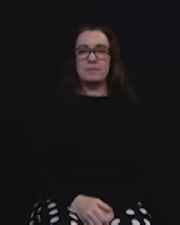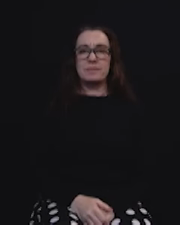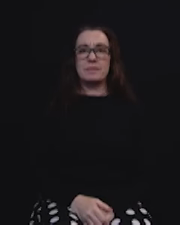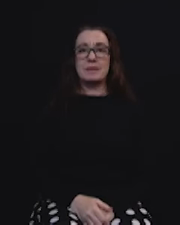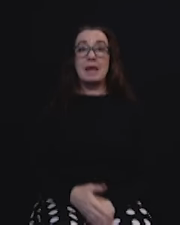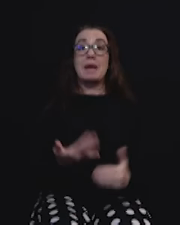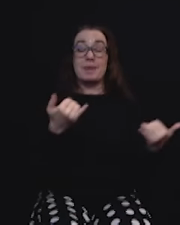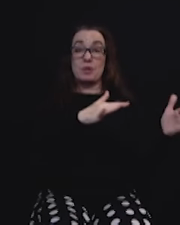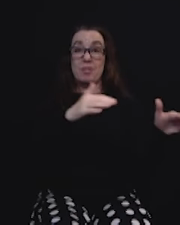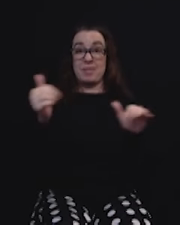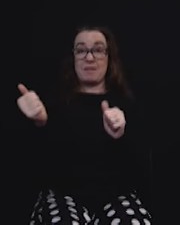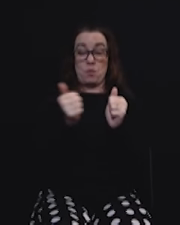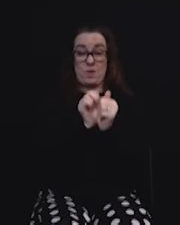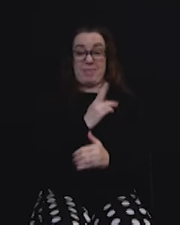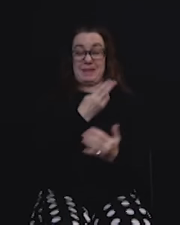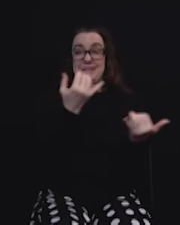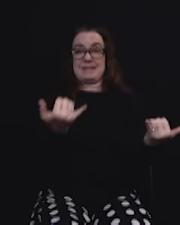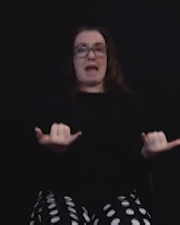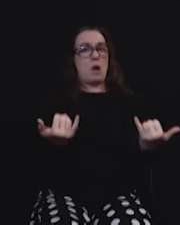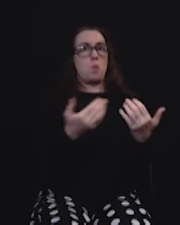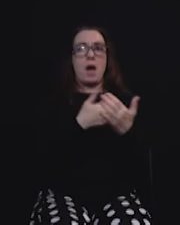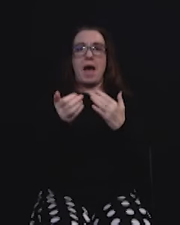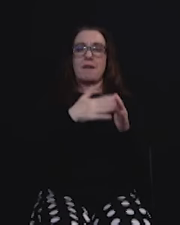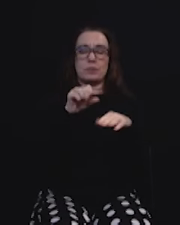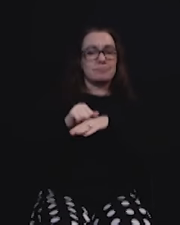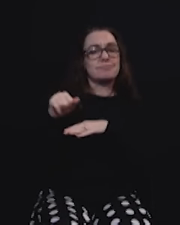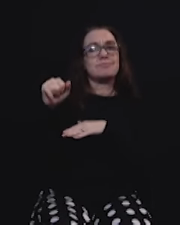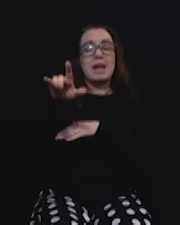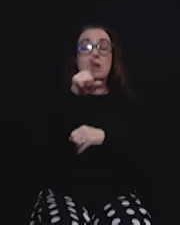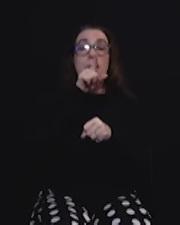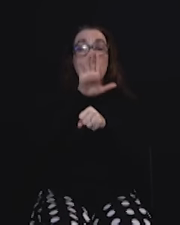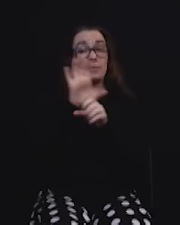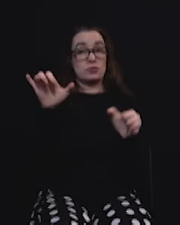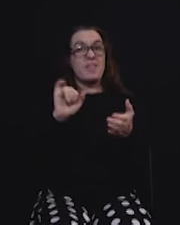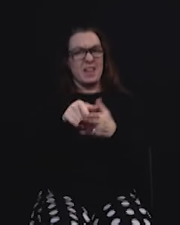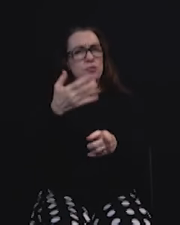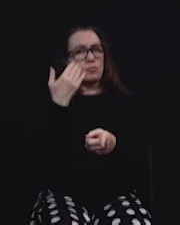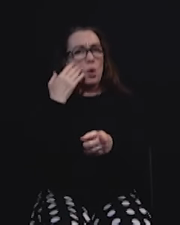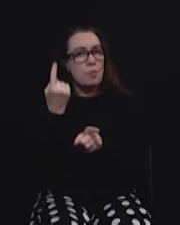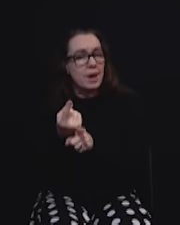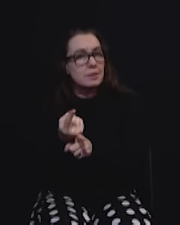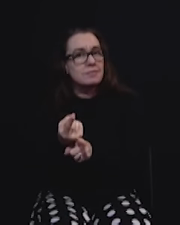May he go with us now, wherever he may send us. He's promised to do that. You know that, right?